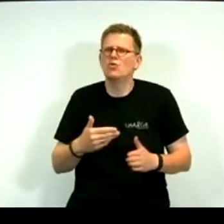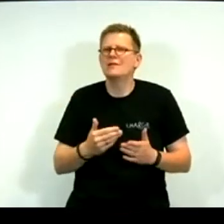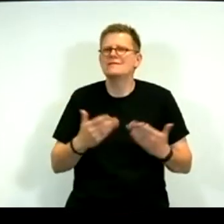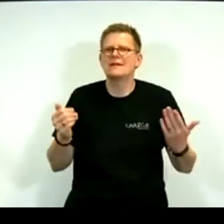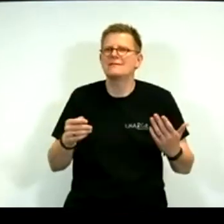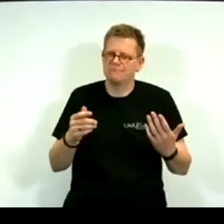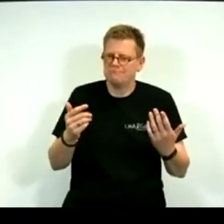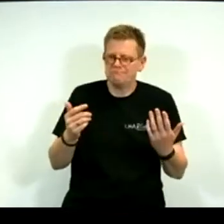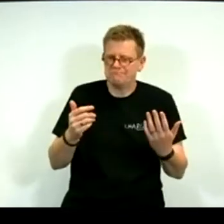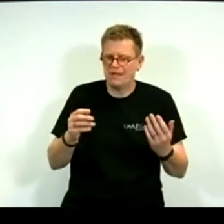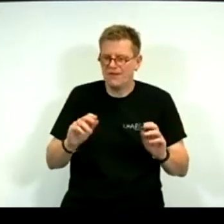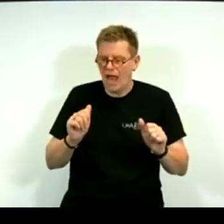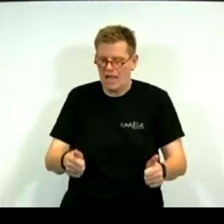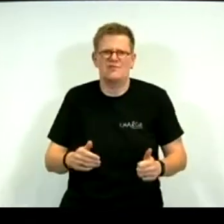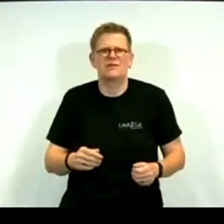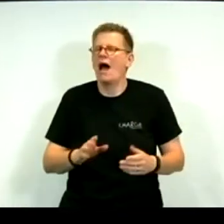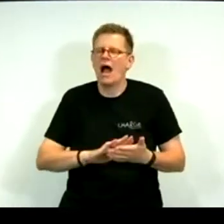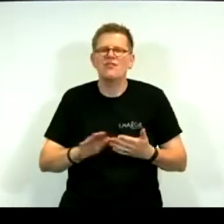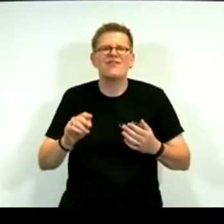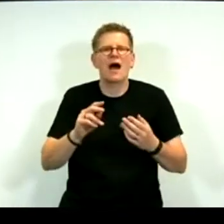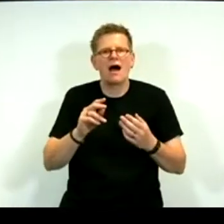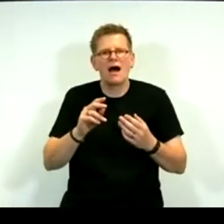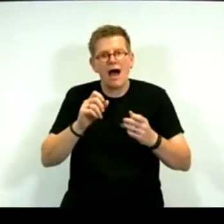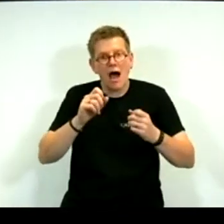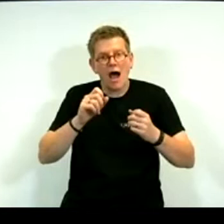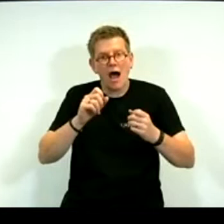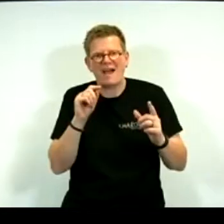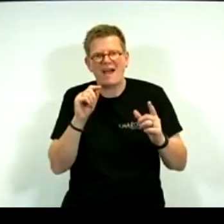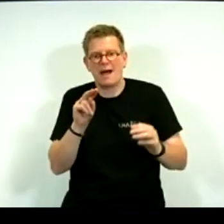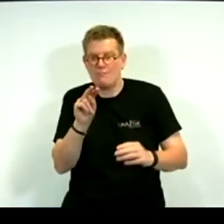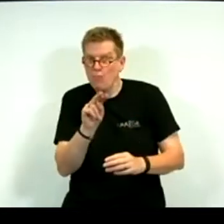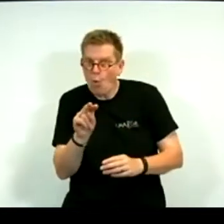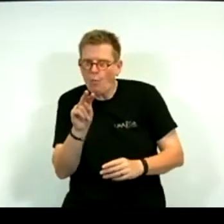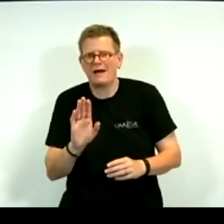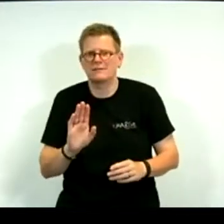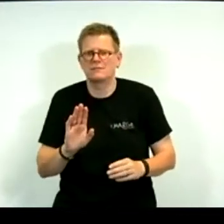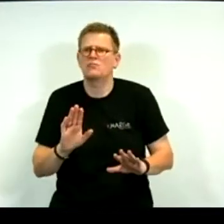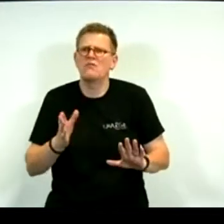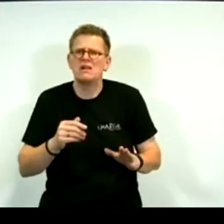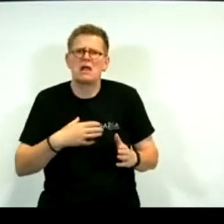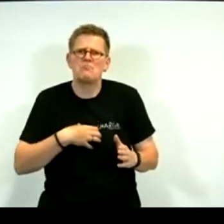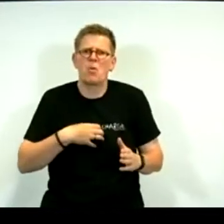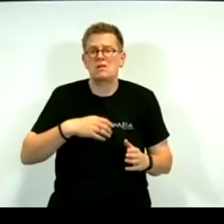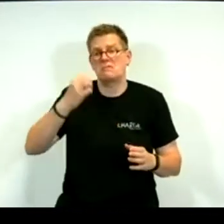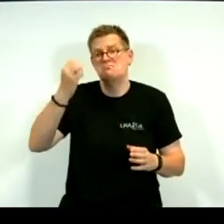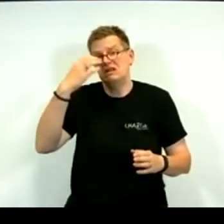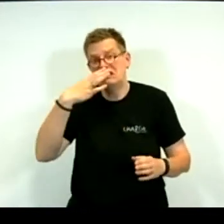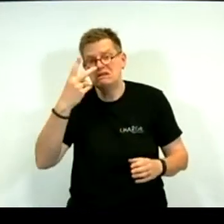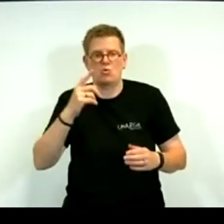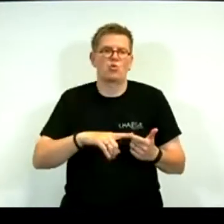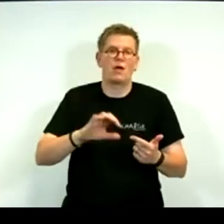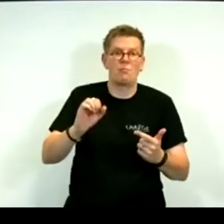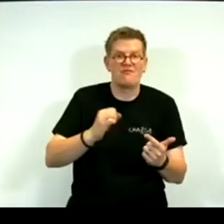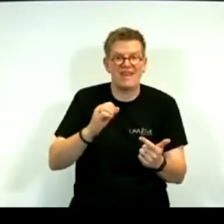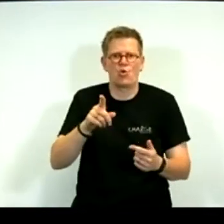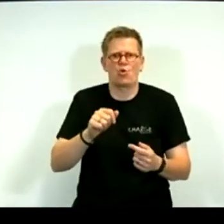be a problem with light. It might be difficulty with movement, especially in the car. I know a lot of children who take their